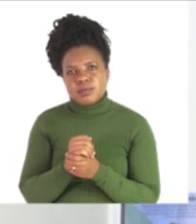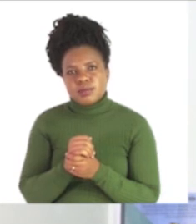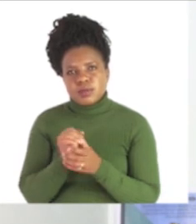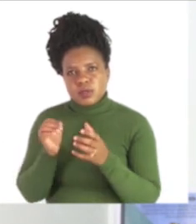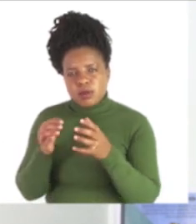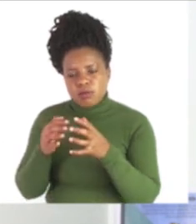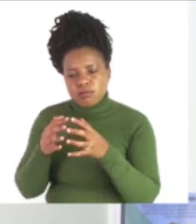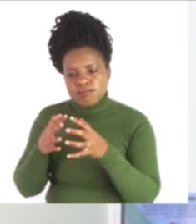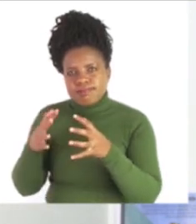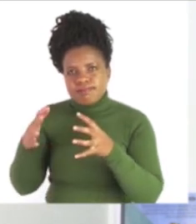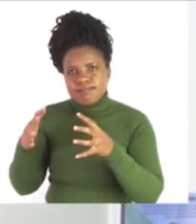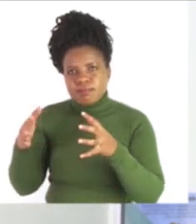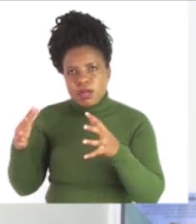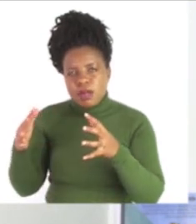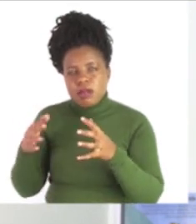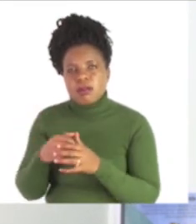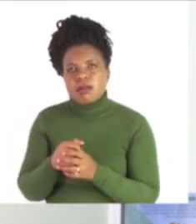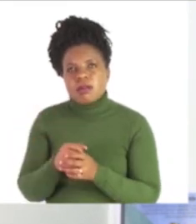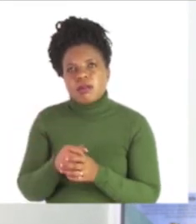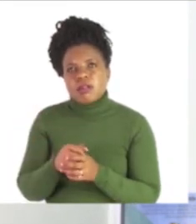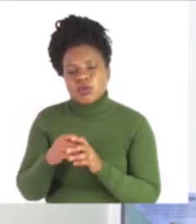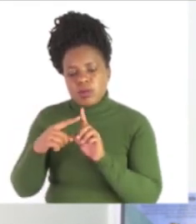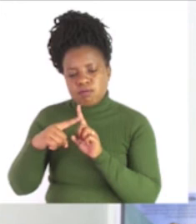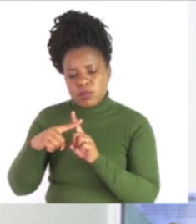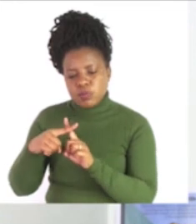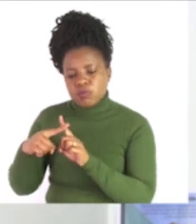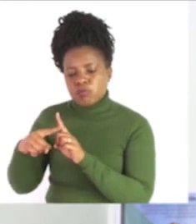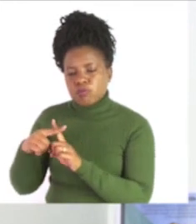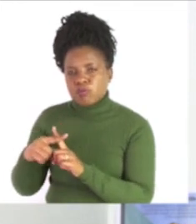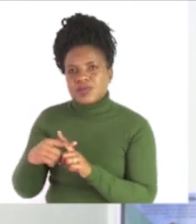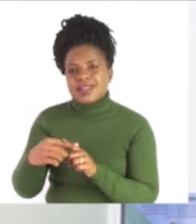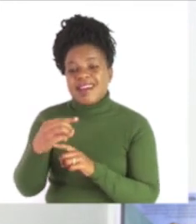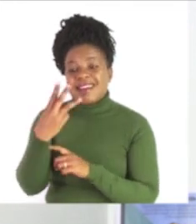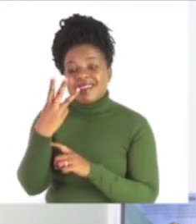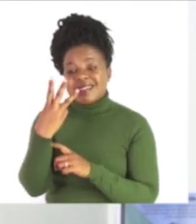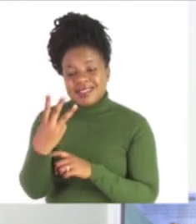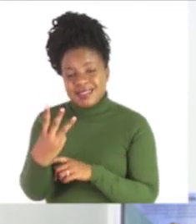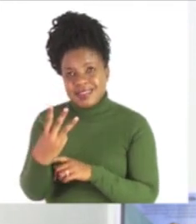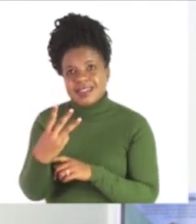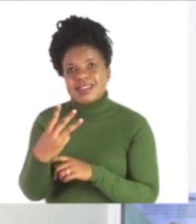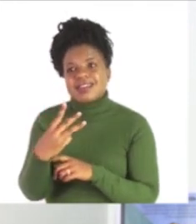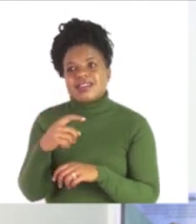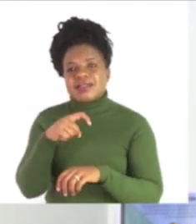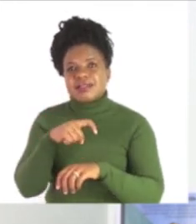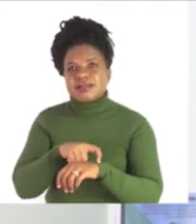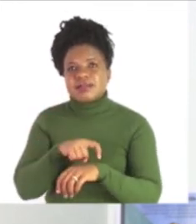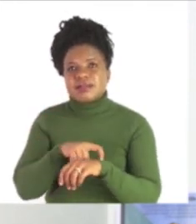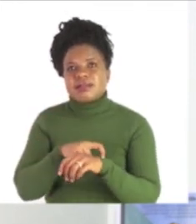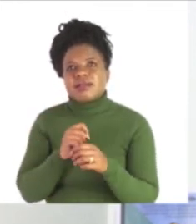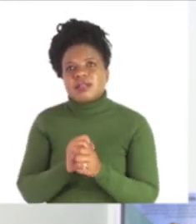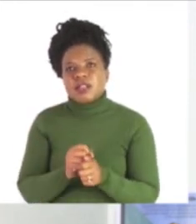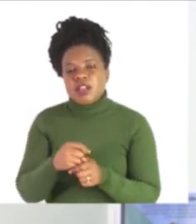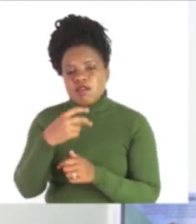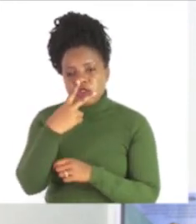In that way, we are multiplying this number by itself and again by itself. So we have a